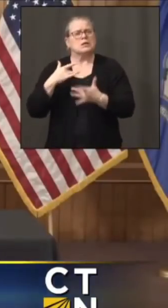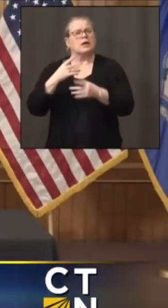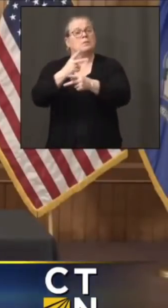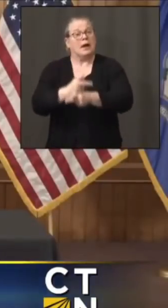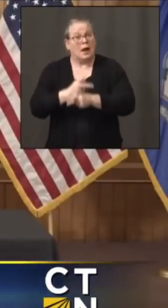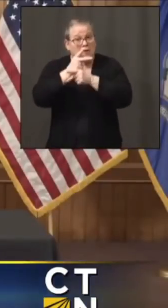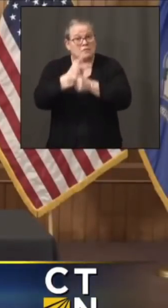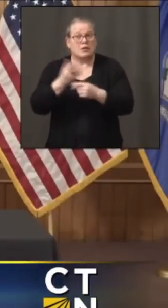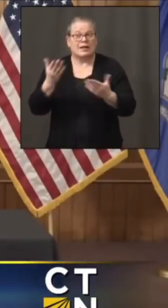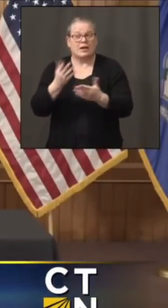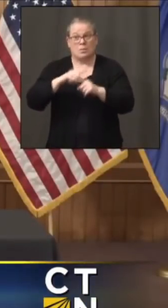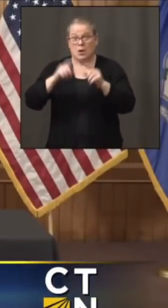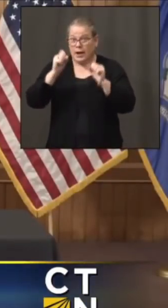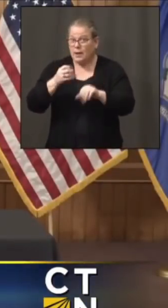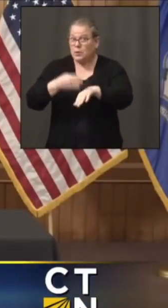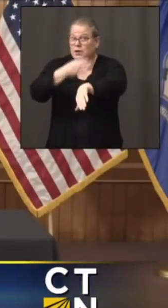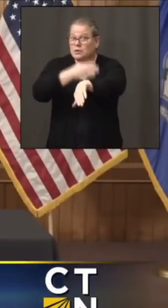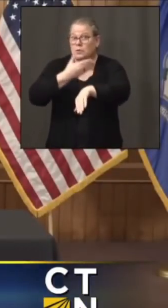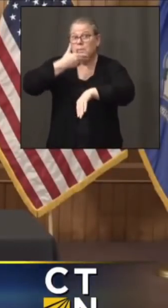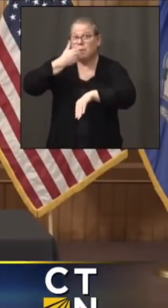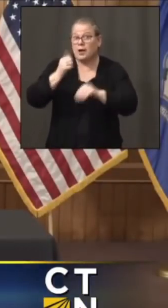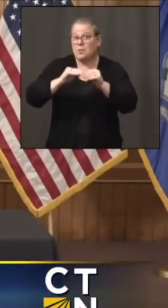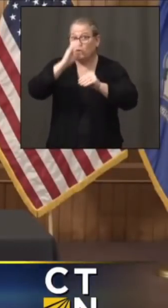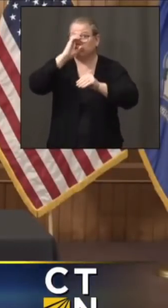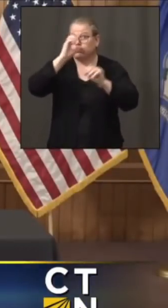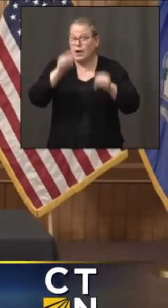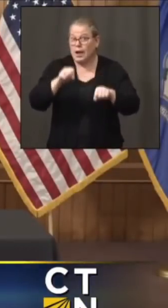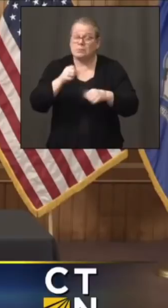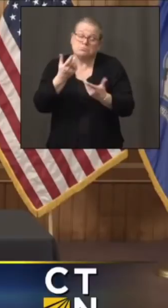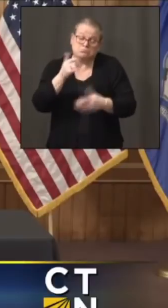Okay, thank you. The Day of New London.